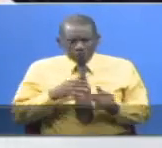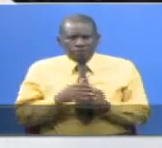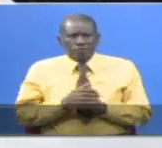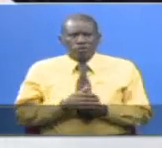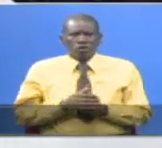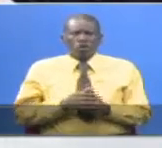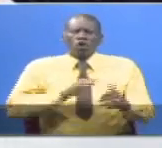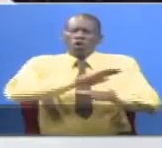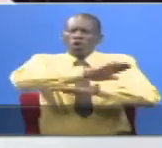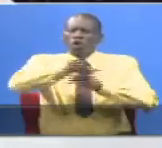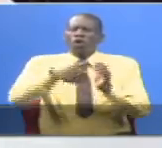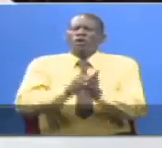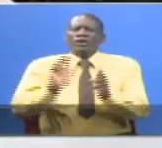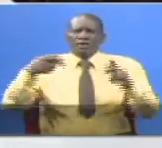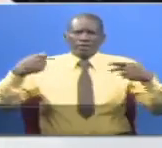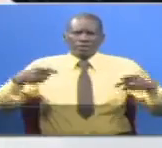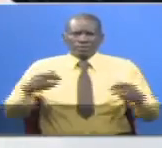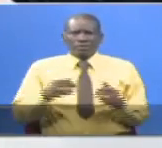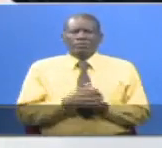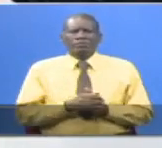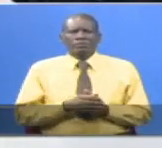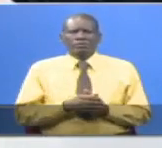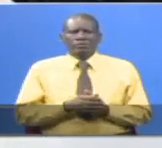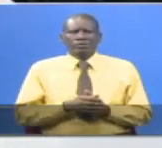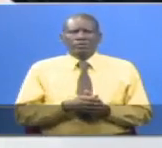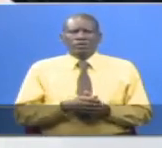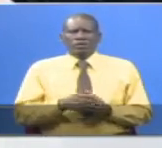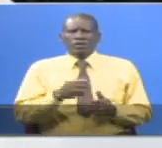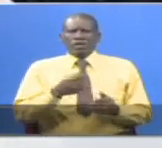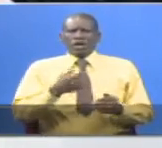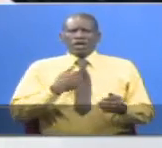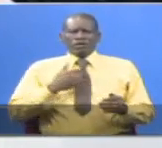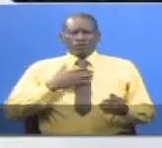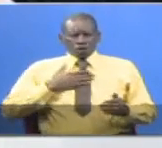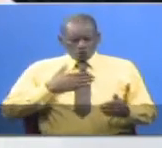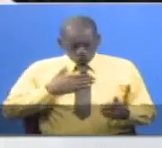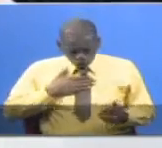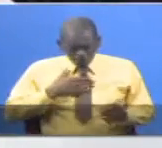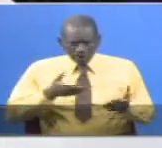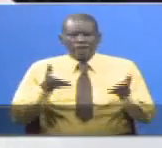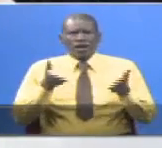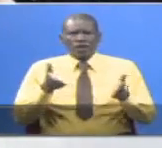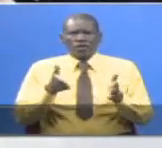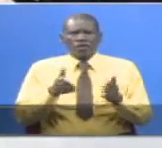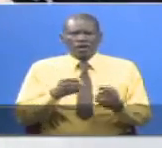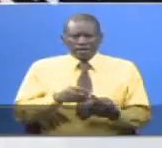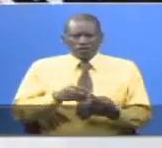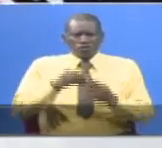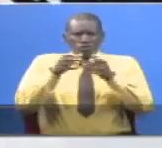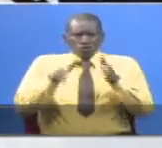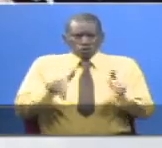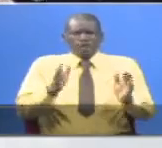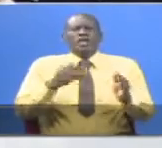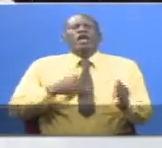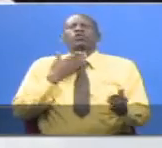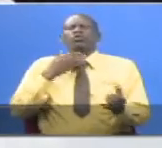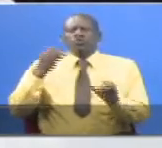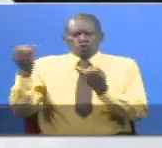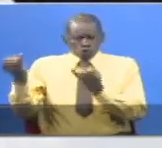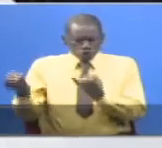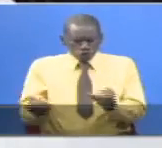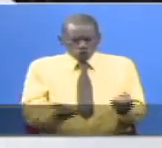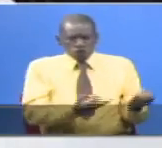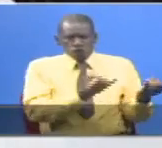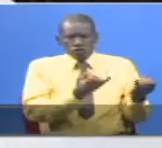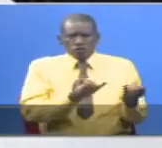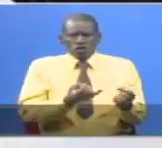all Kenyans, I have the honor and privilege to introduce